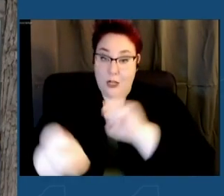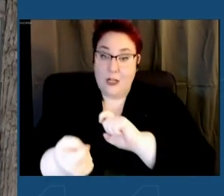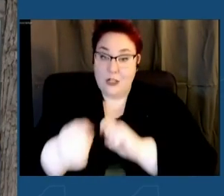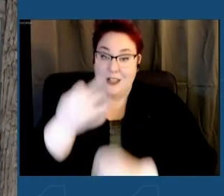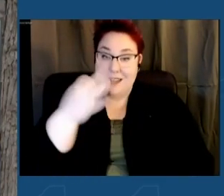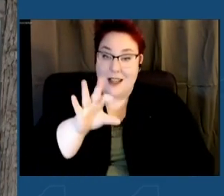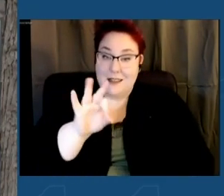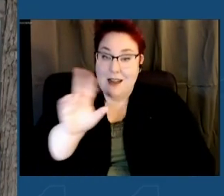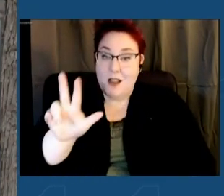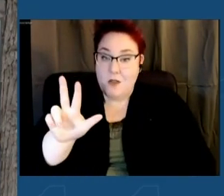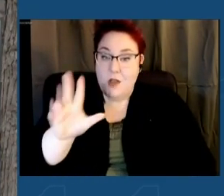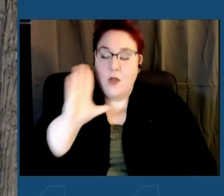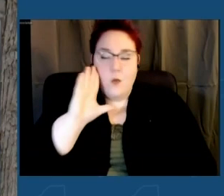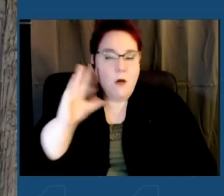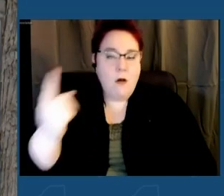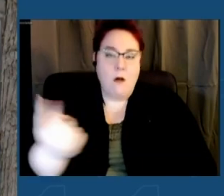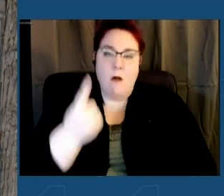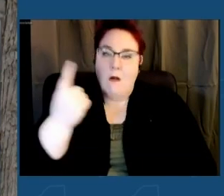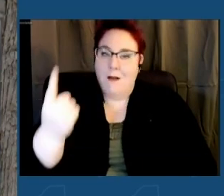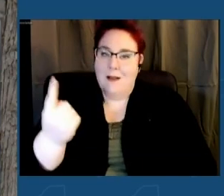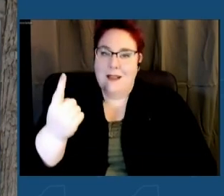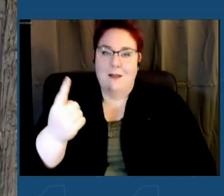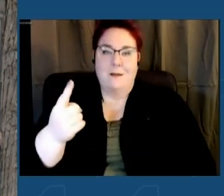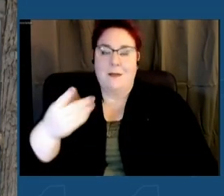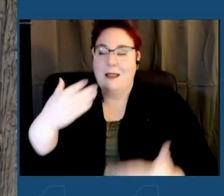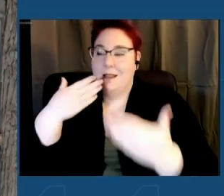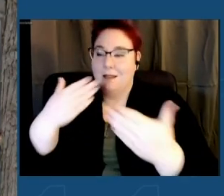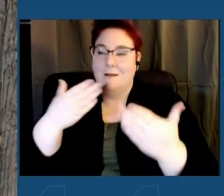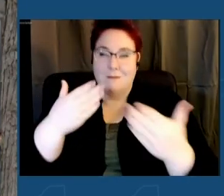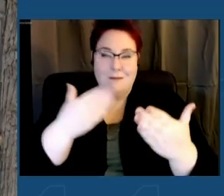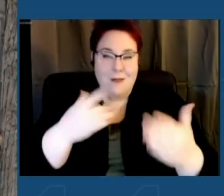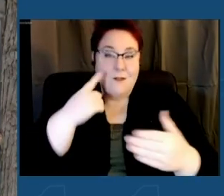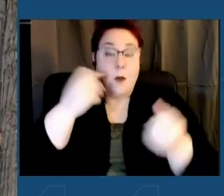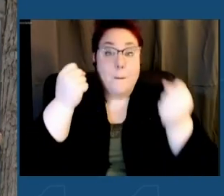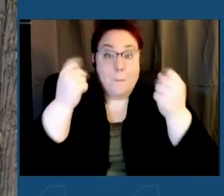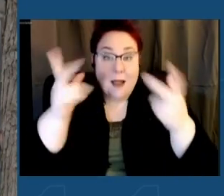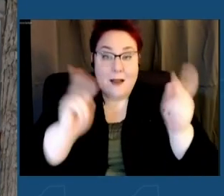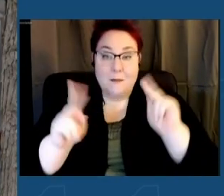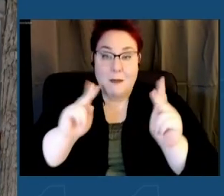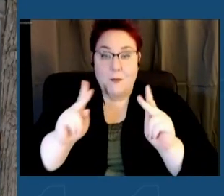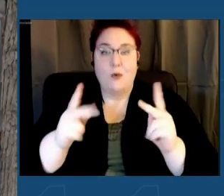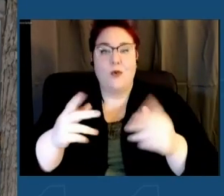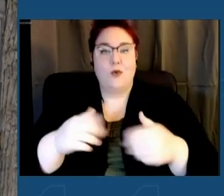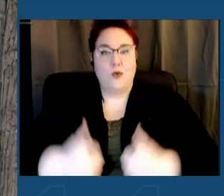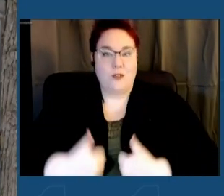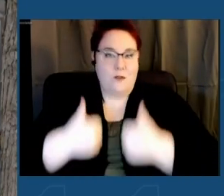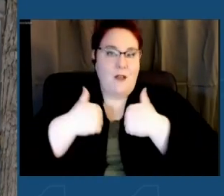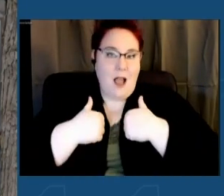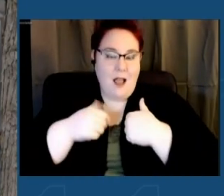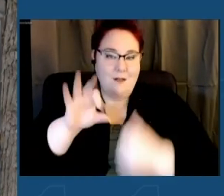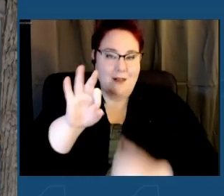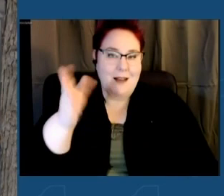always be attributed to the many thousands of lives that were saved on 9/11 as a result